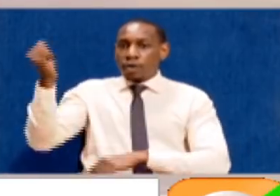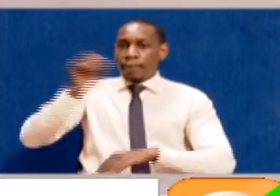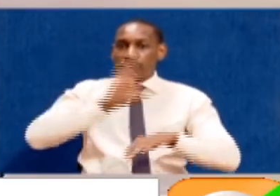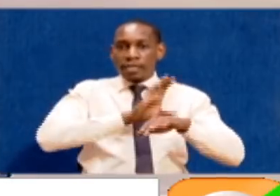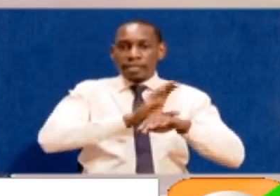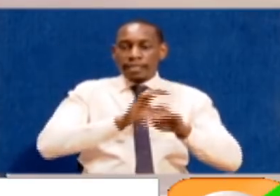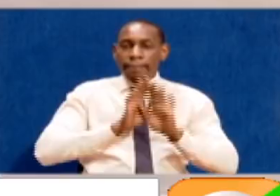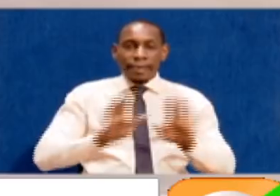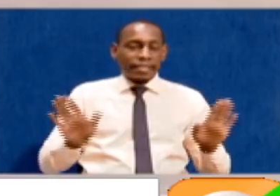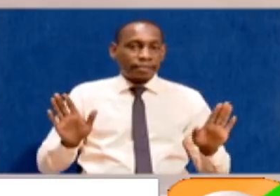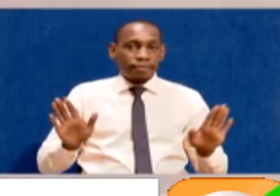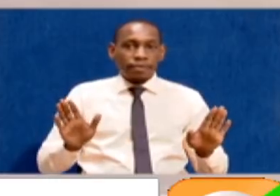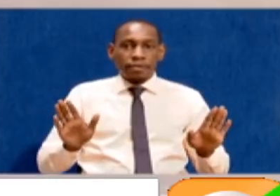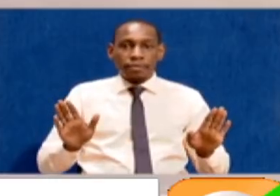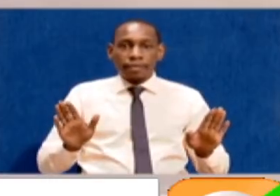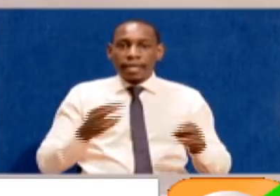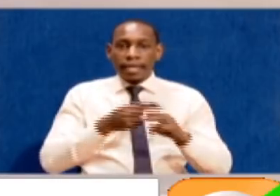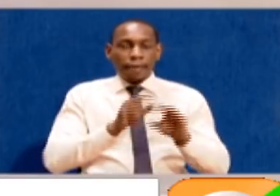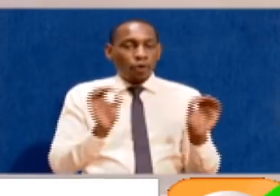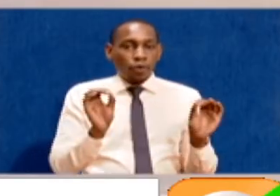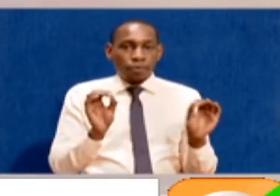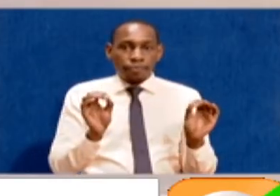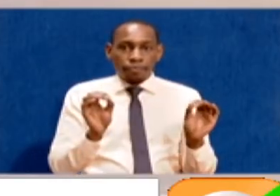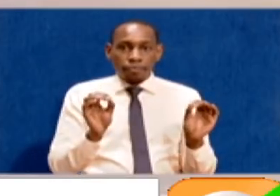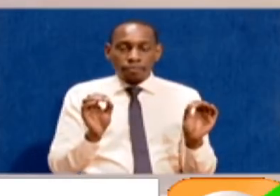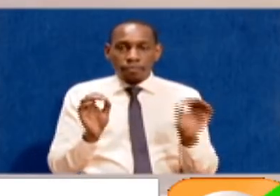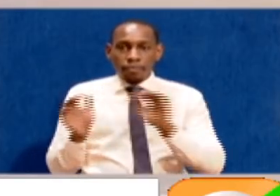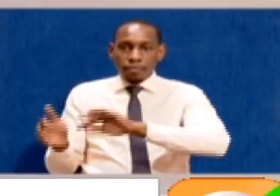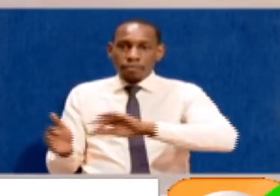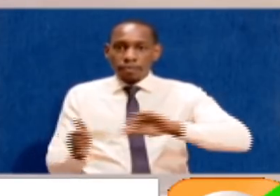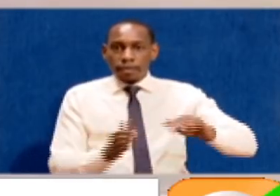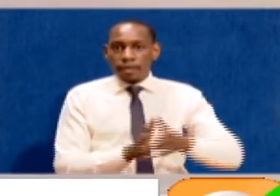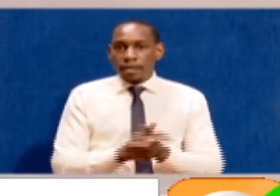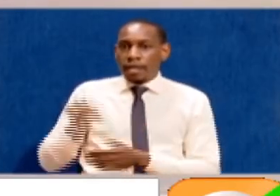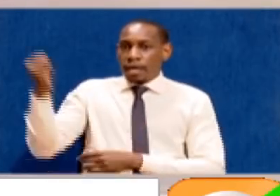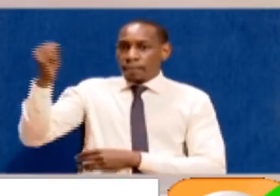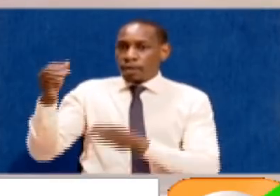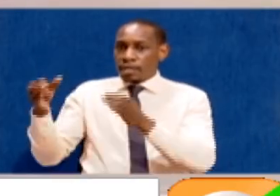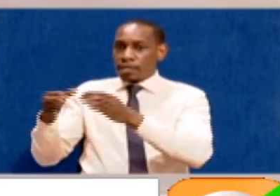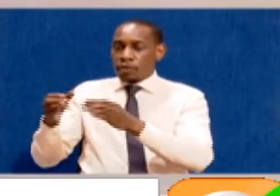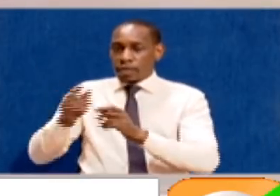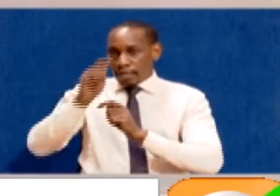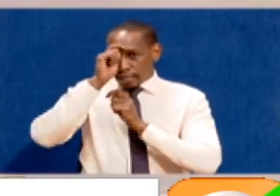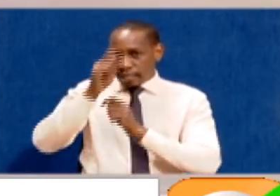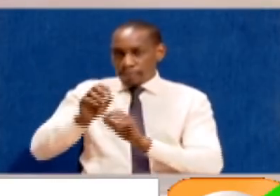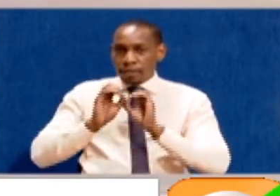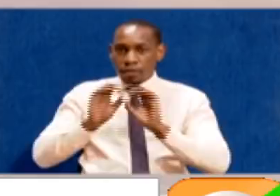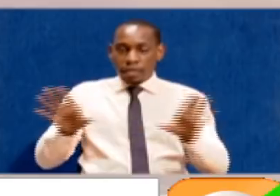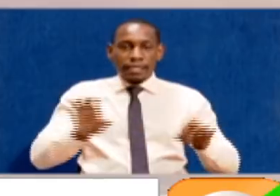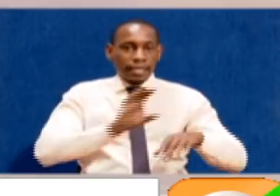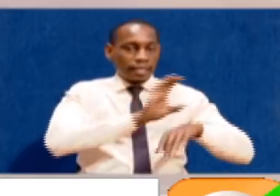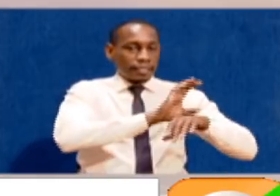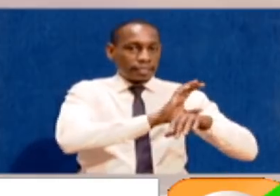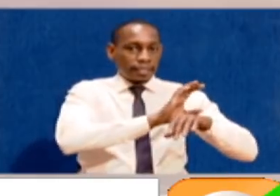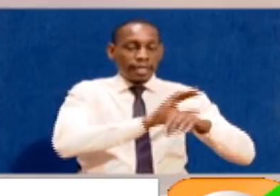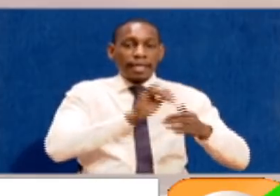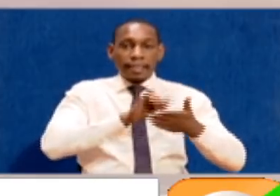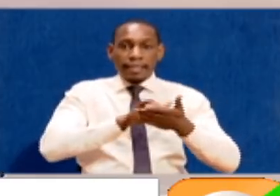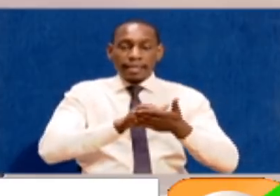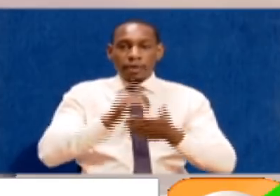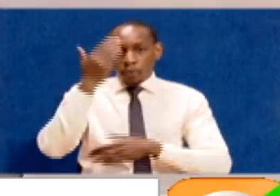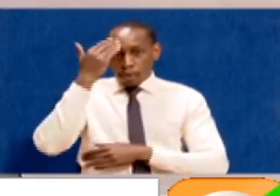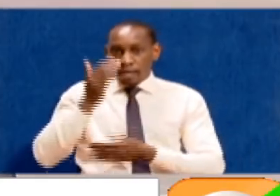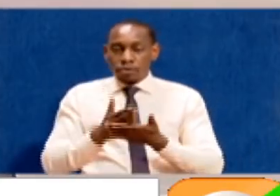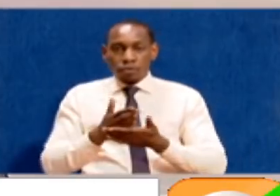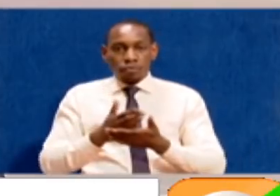in the church, period. You don't even give us your name. And another one says, has the political class lost respect for the church?